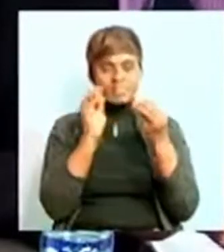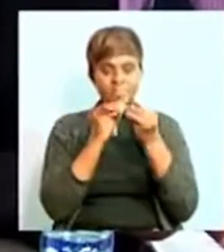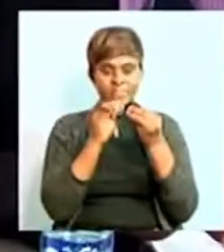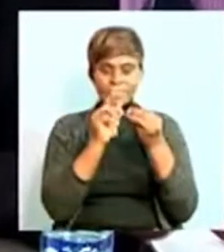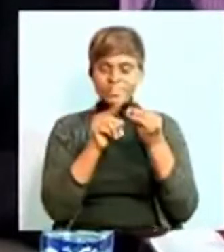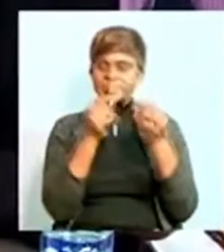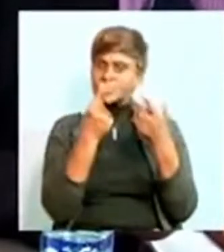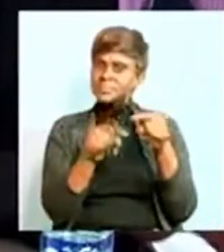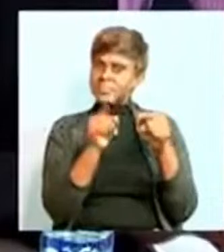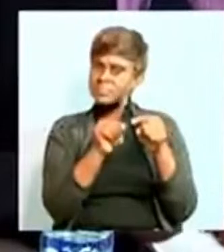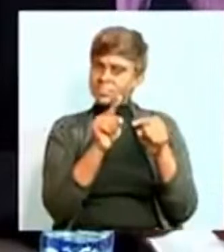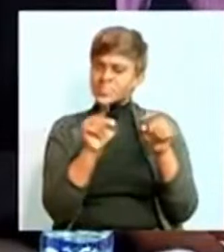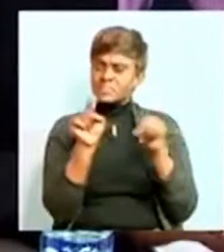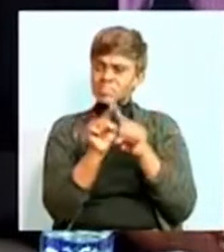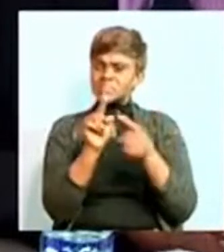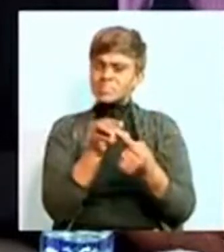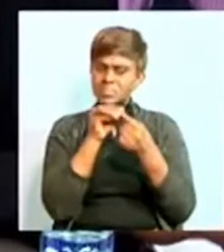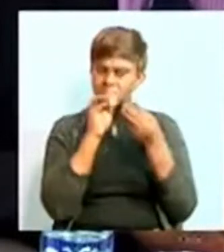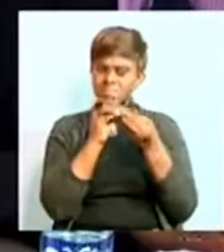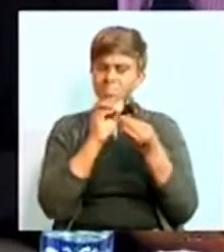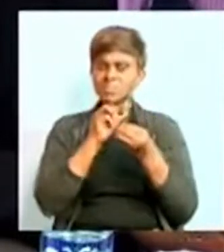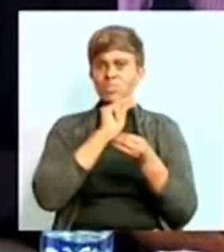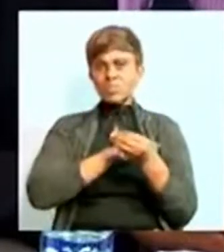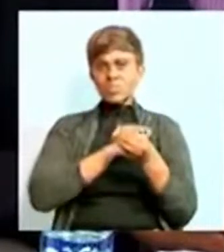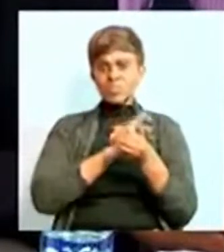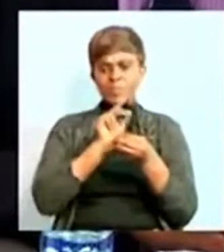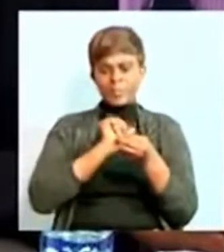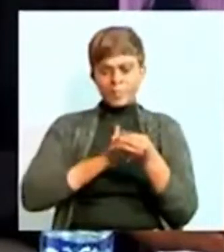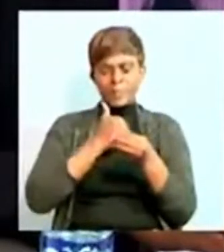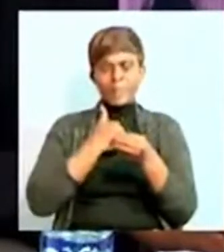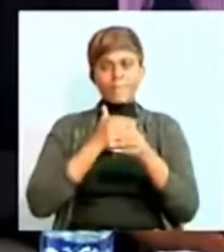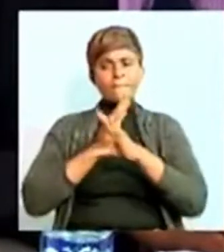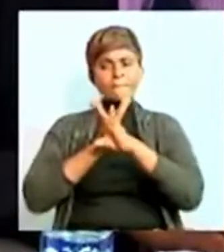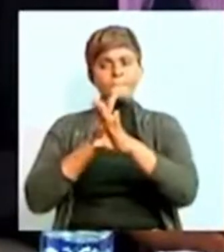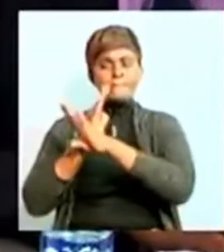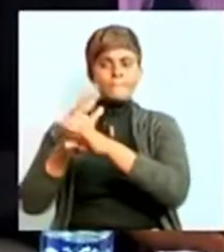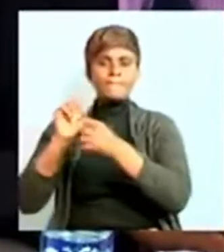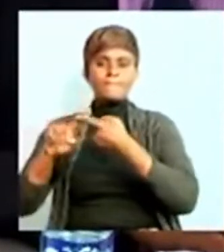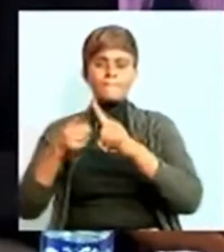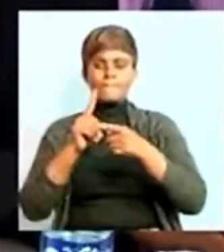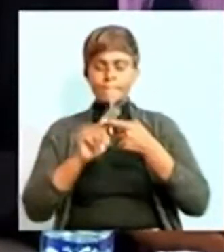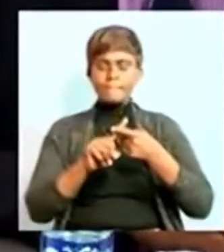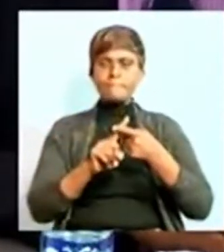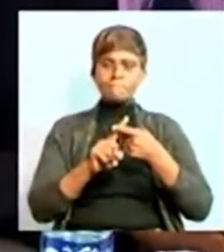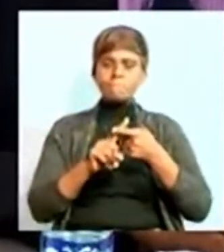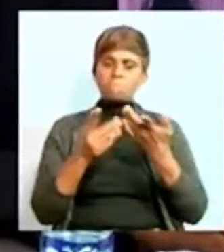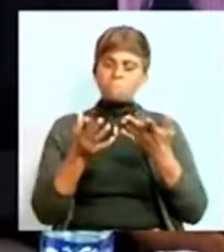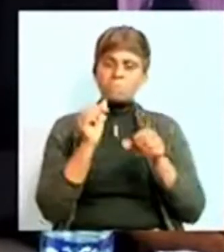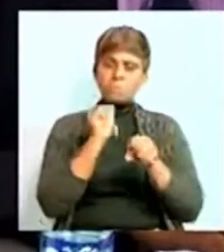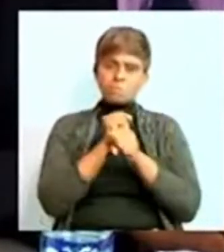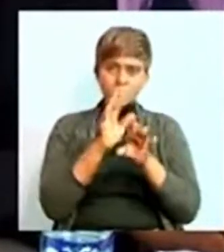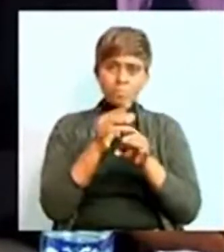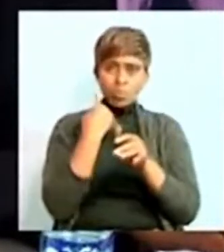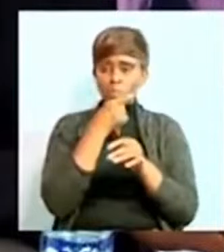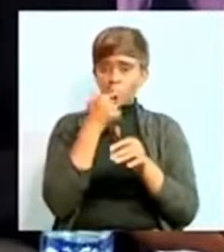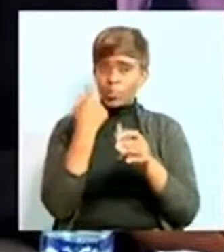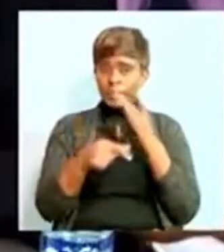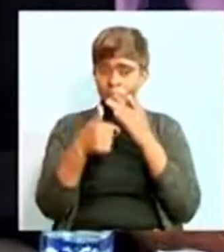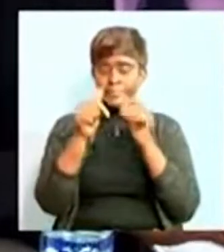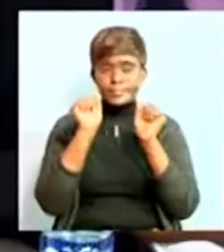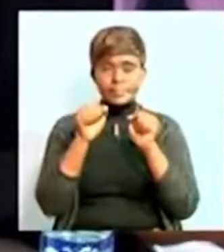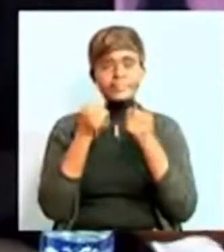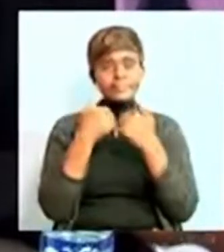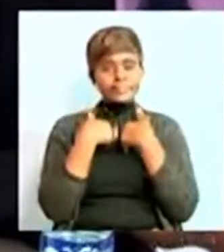this is doing, more especially to NAPSA, where we are blocking even our colleagues, our fellow maybe workers that are able to claim